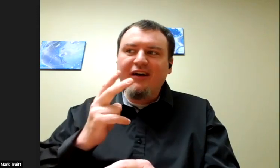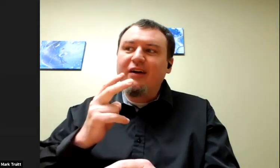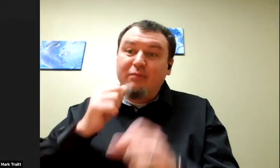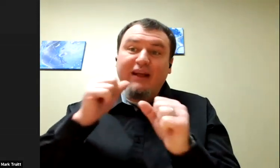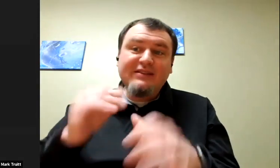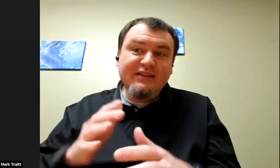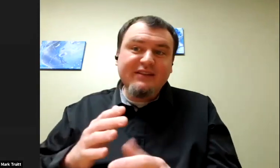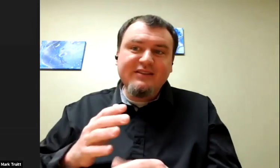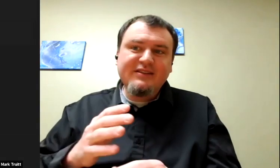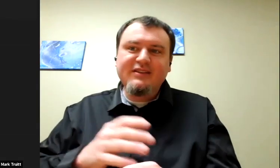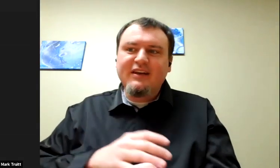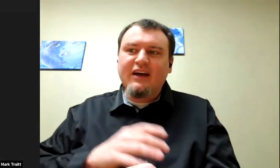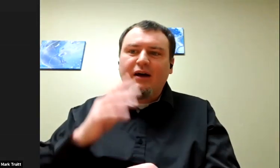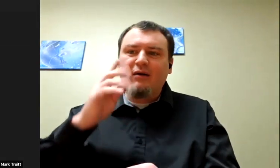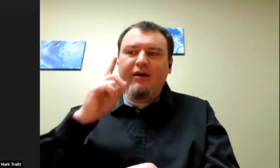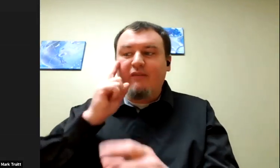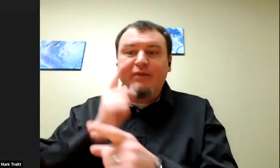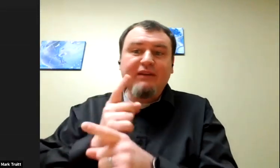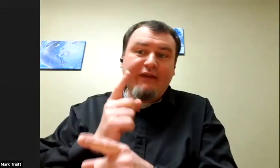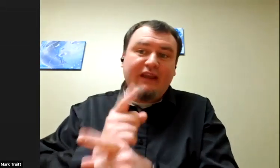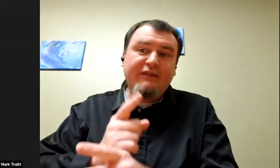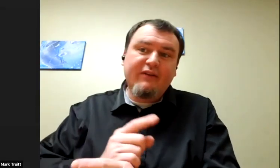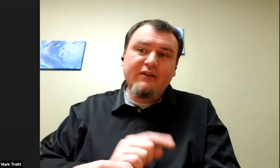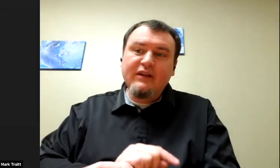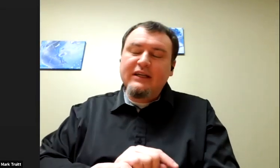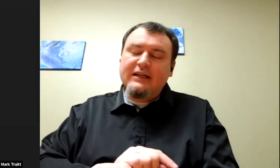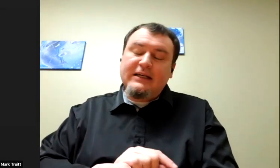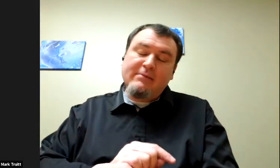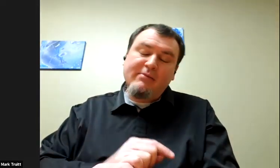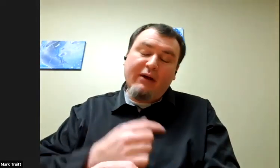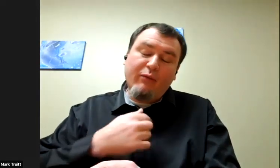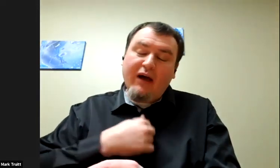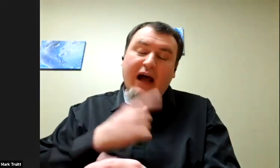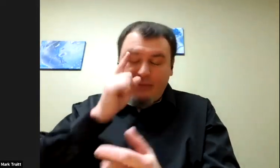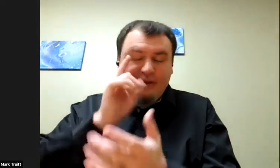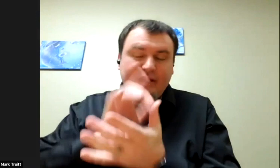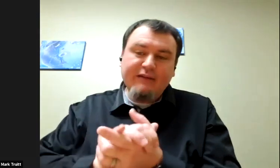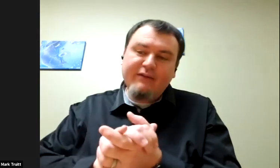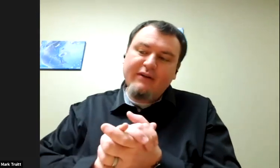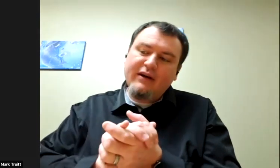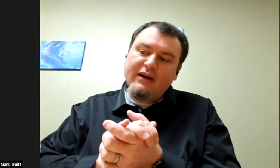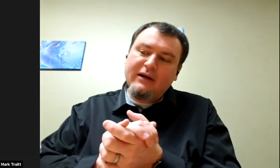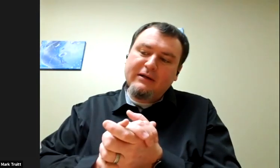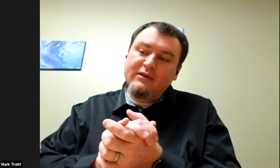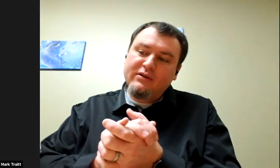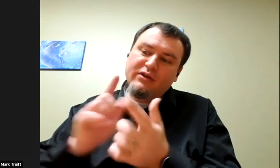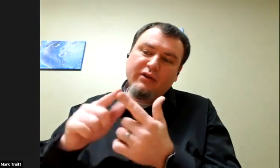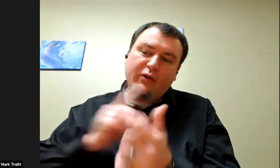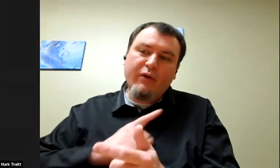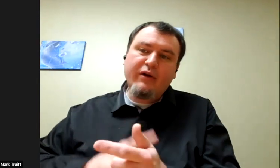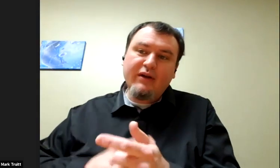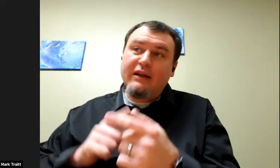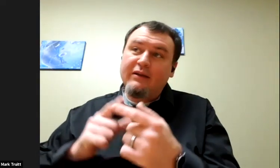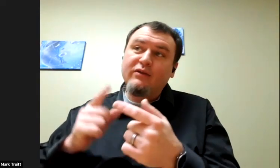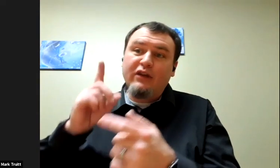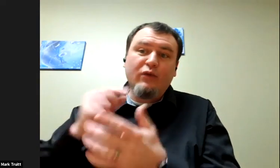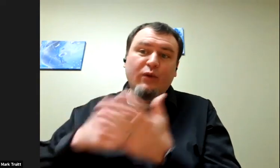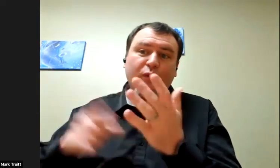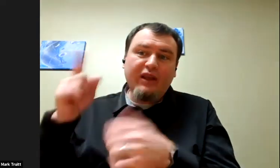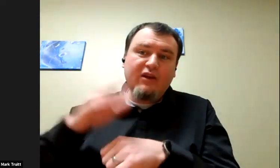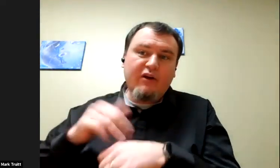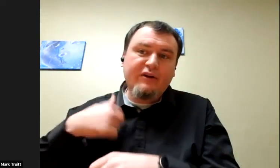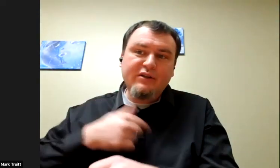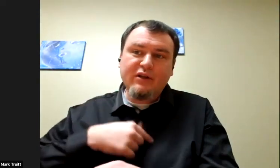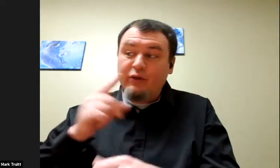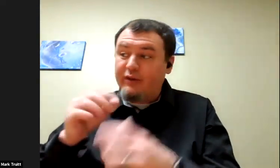saw blessings of being faithful, I believe, to the Lord in